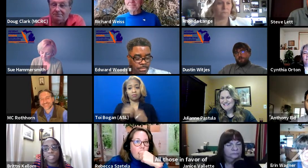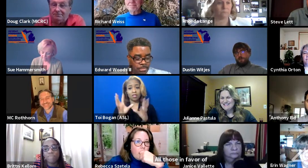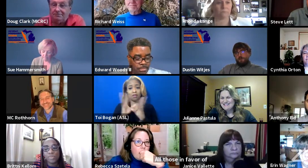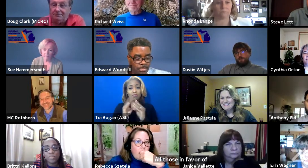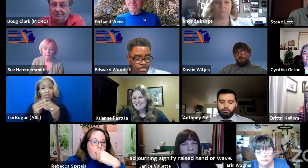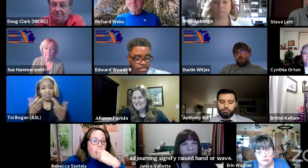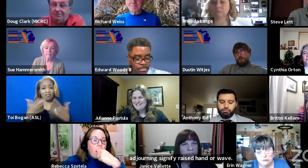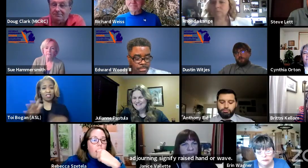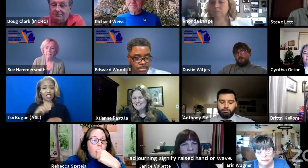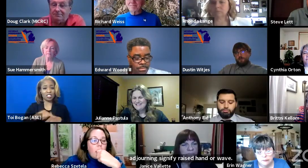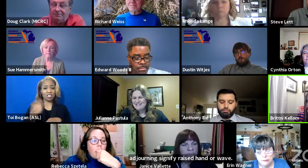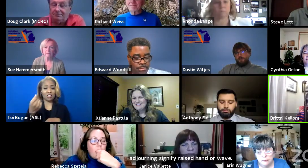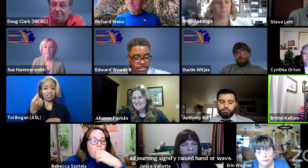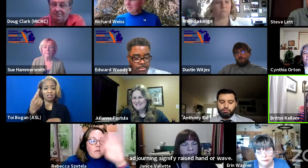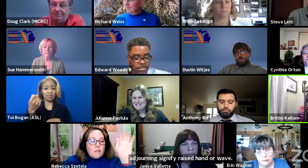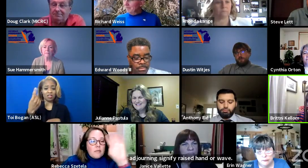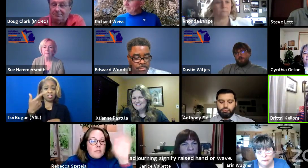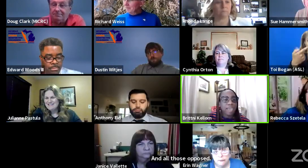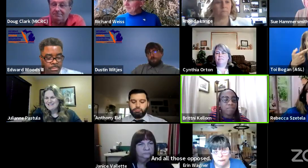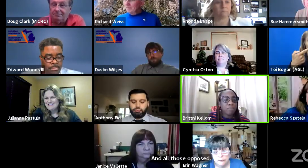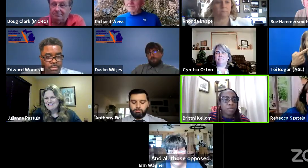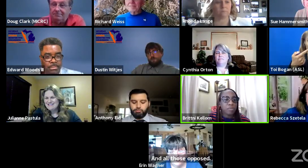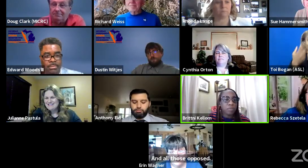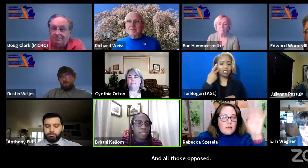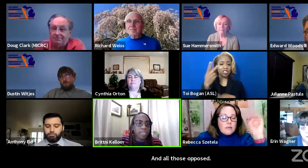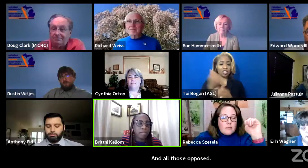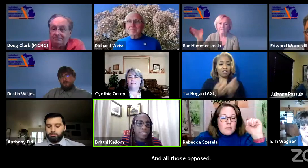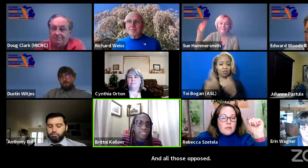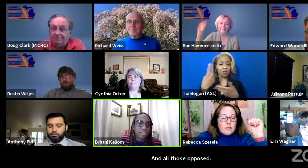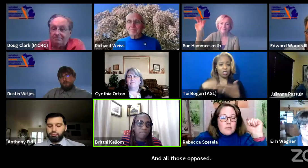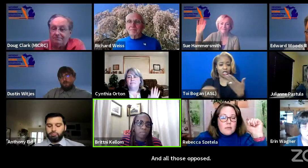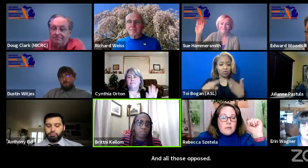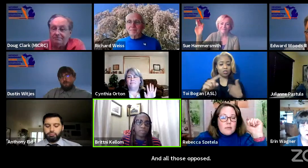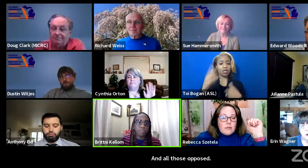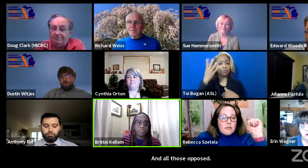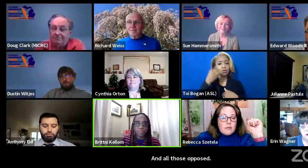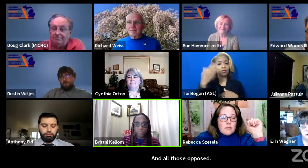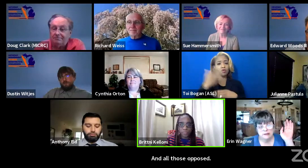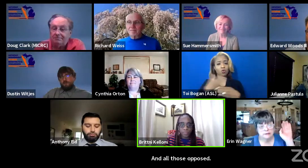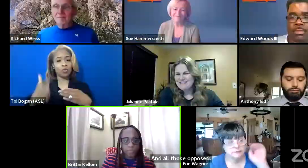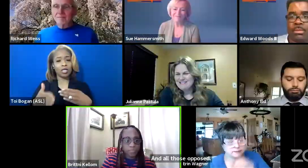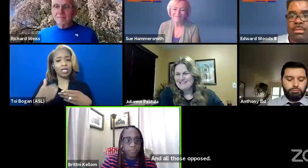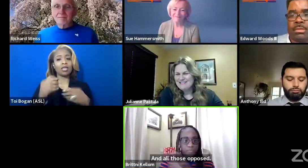is adjourned at 11:21. I'll see everyone next week. Have a beautiful weekend and be safe and be well.